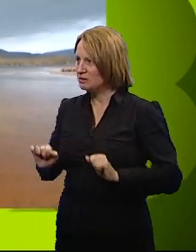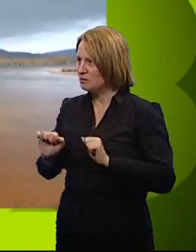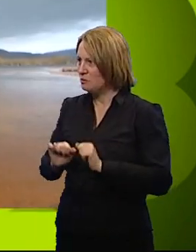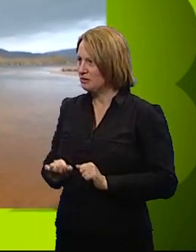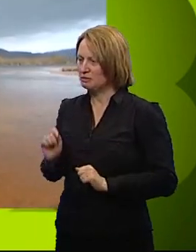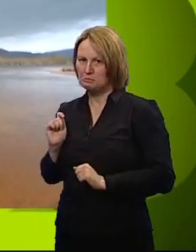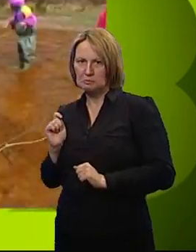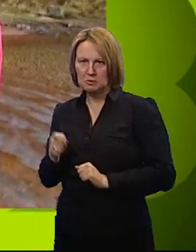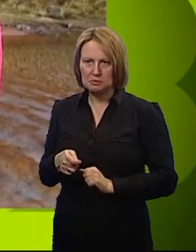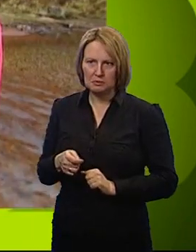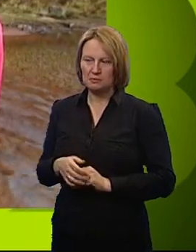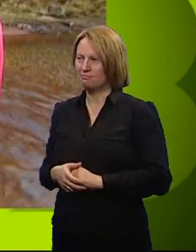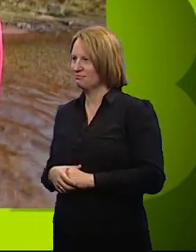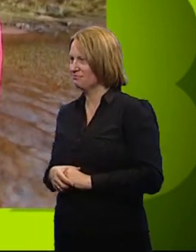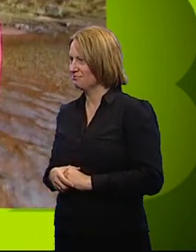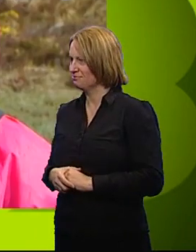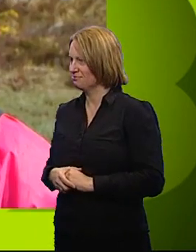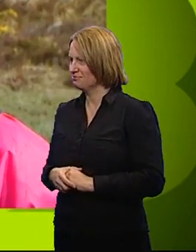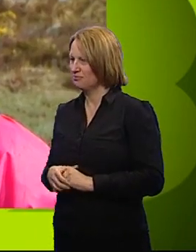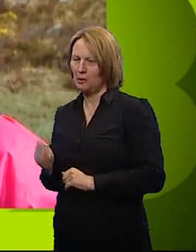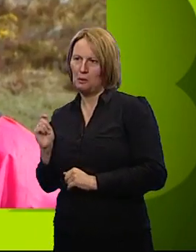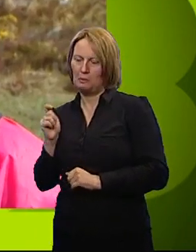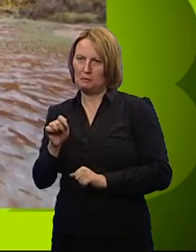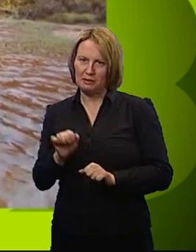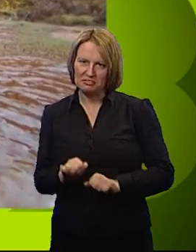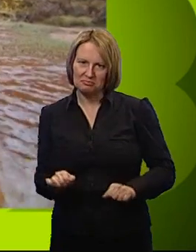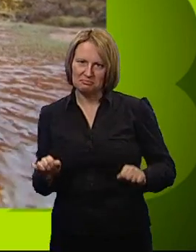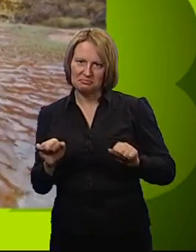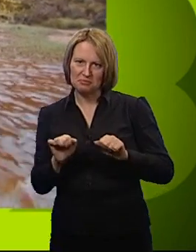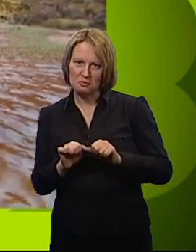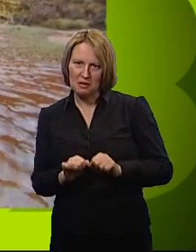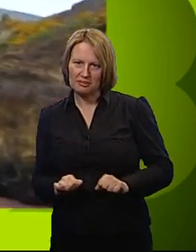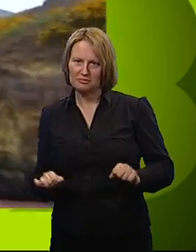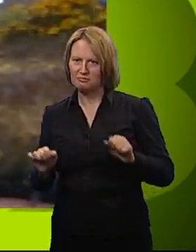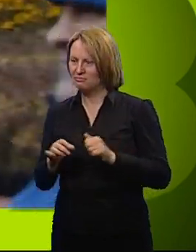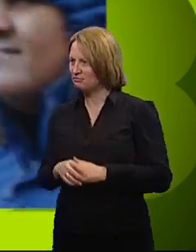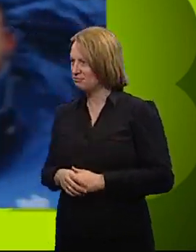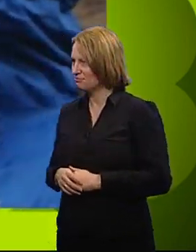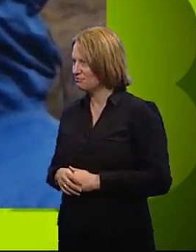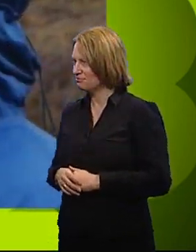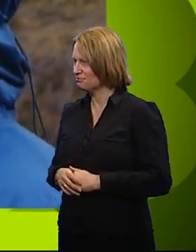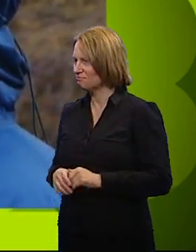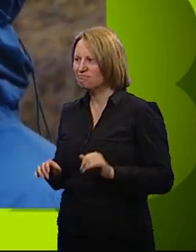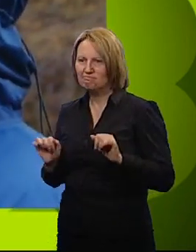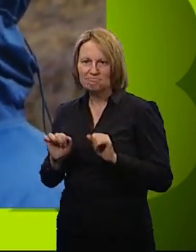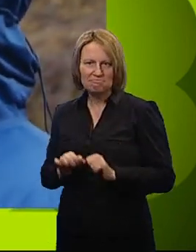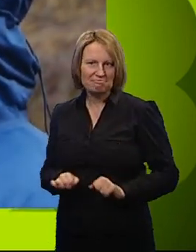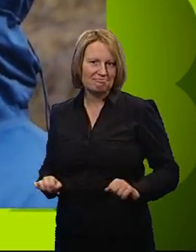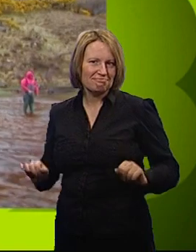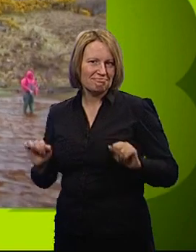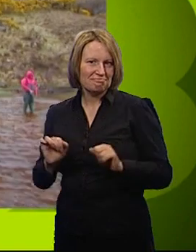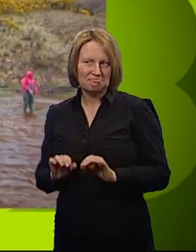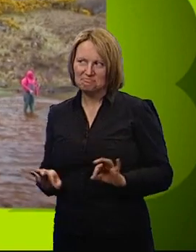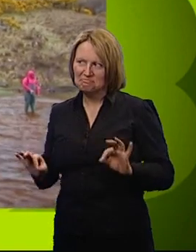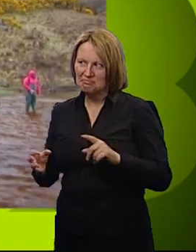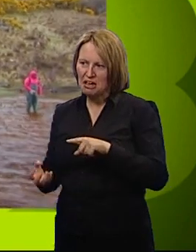anything. So the family wait and wait and wait some more. But